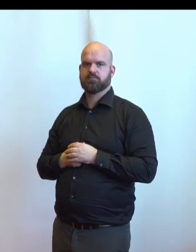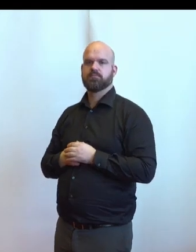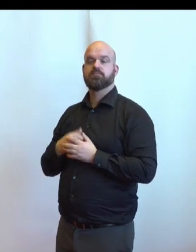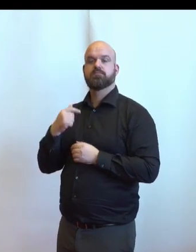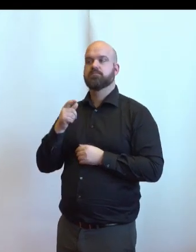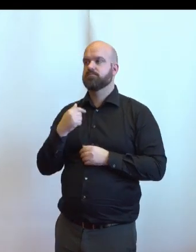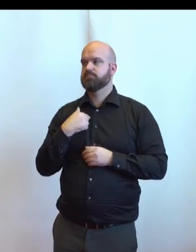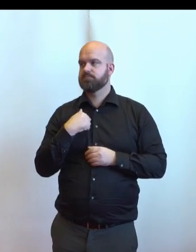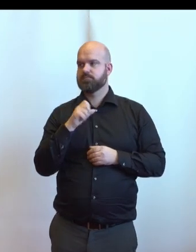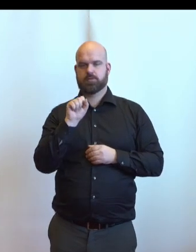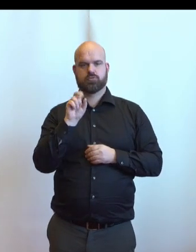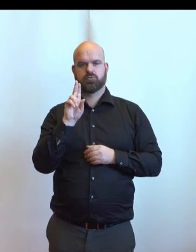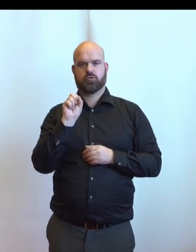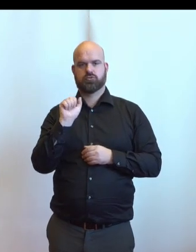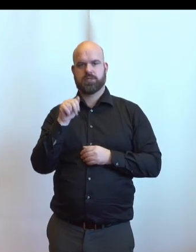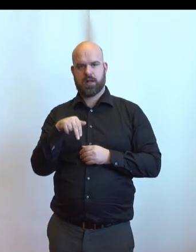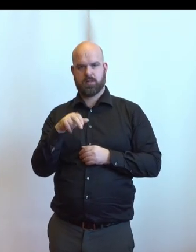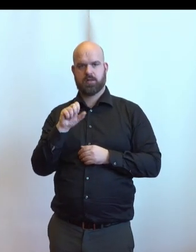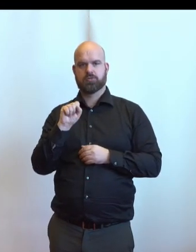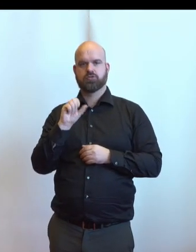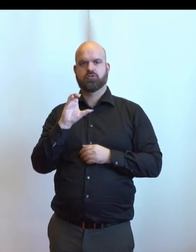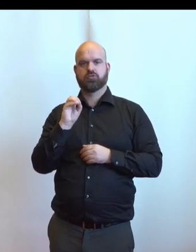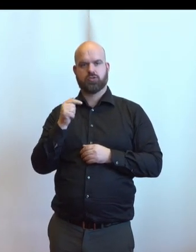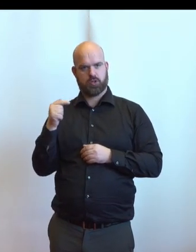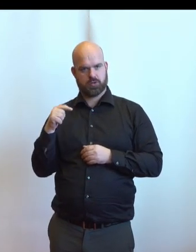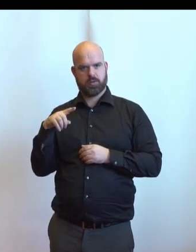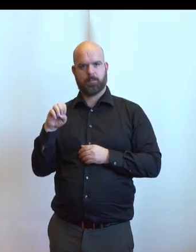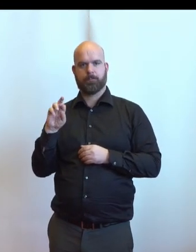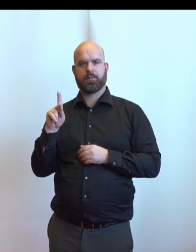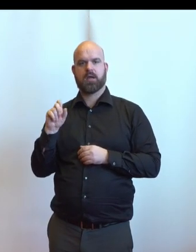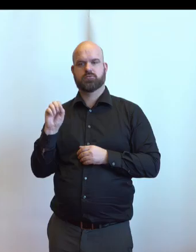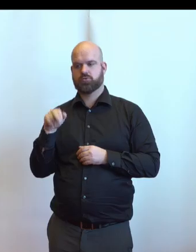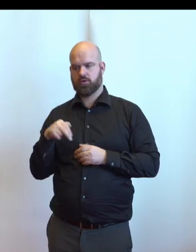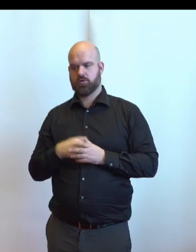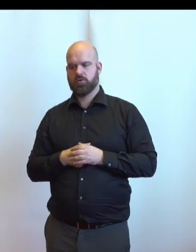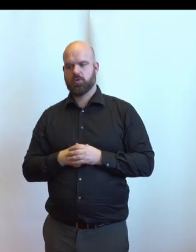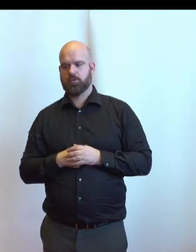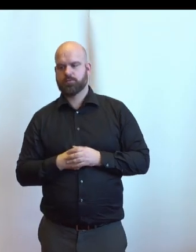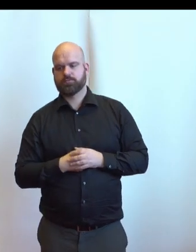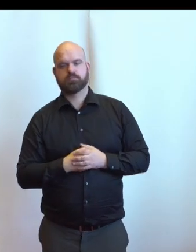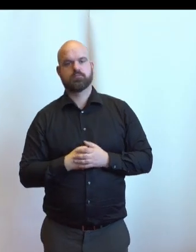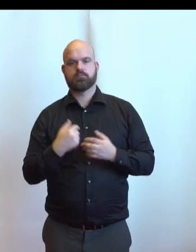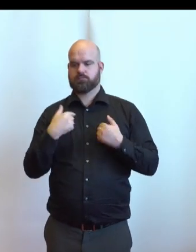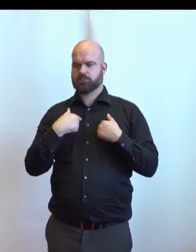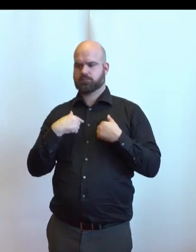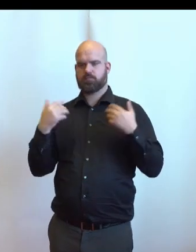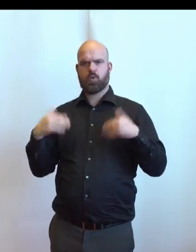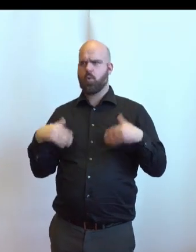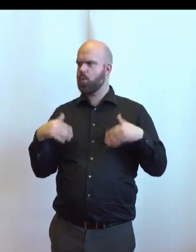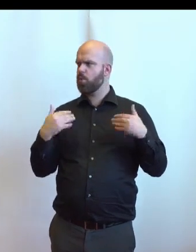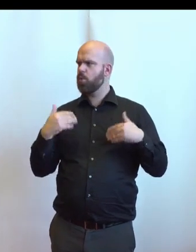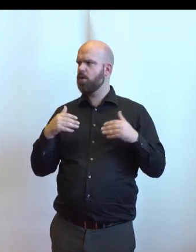are, often we get accessible technology and then HR step in and stop it from working,